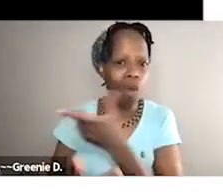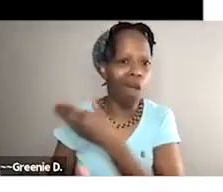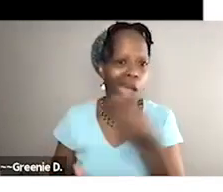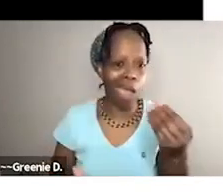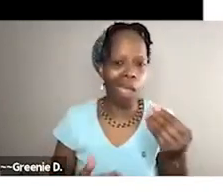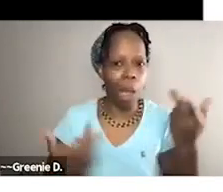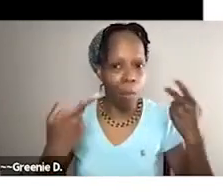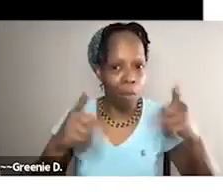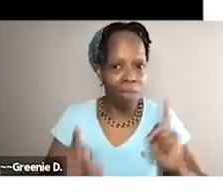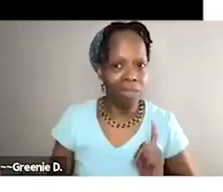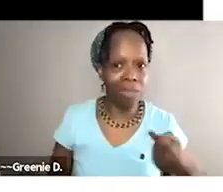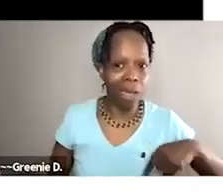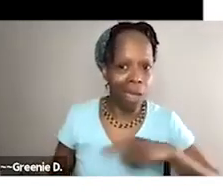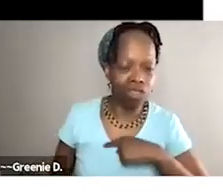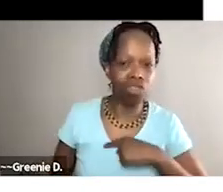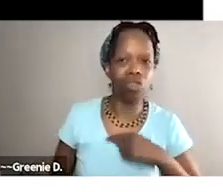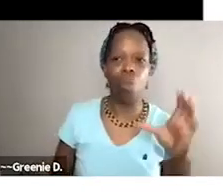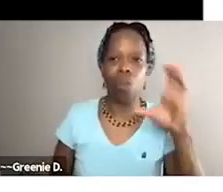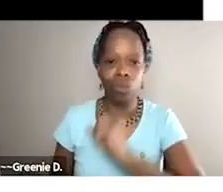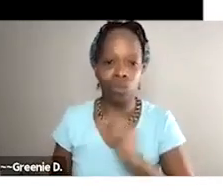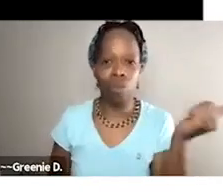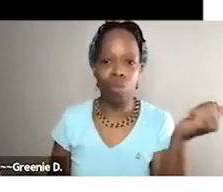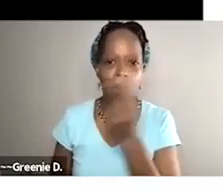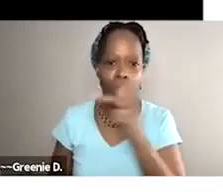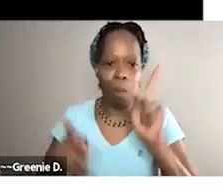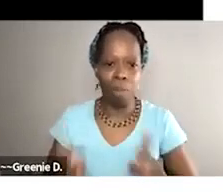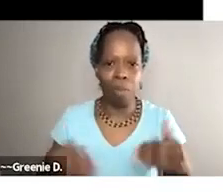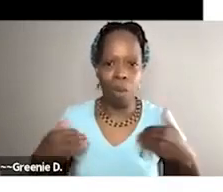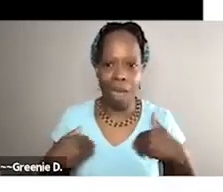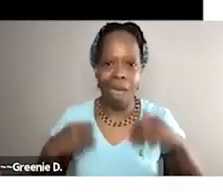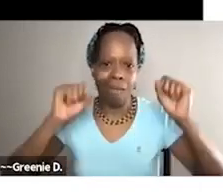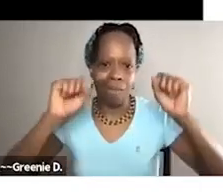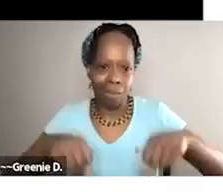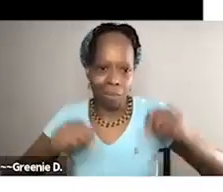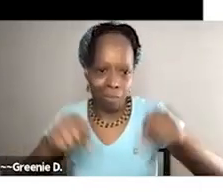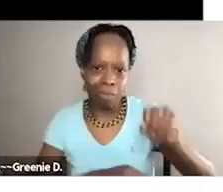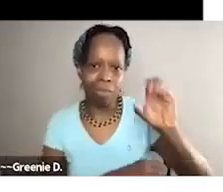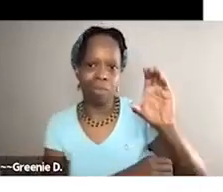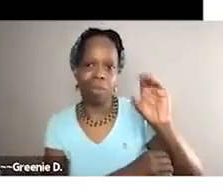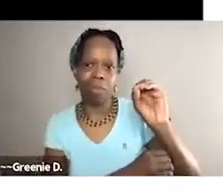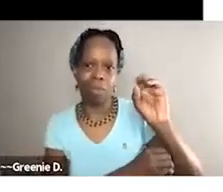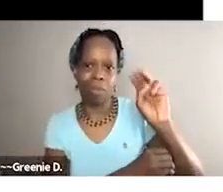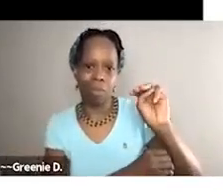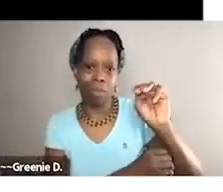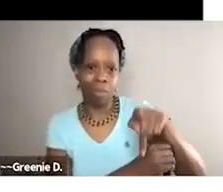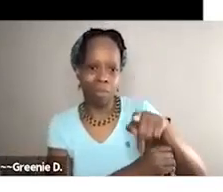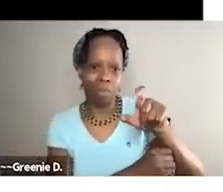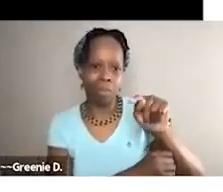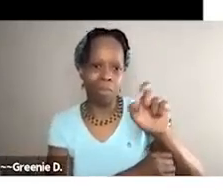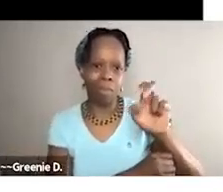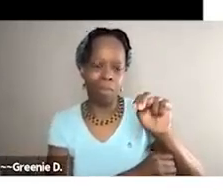be our default, and to assign our expectations appropriately.